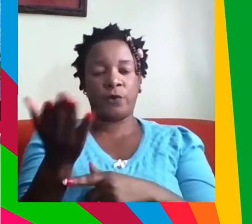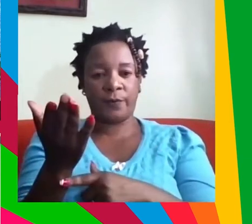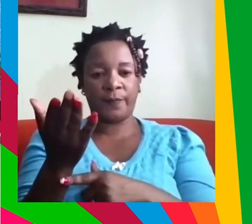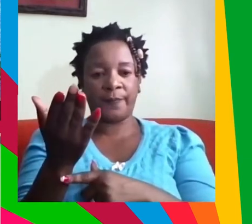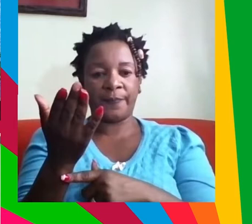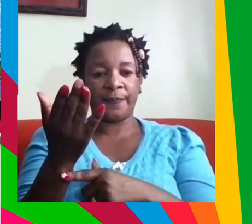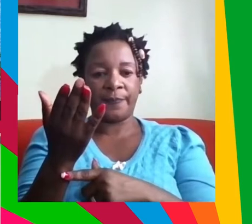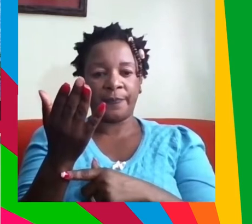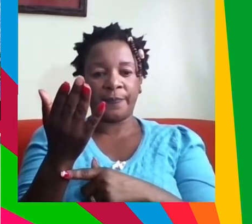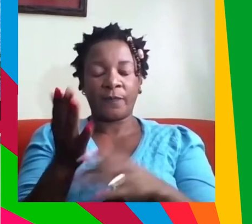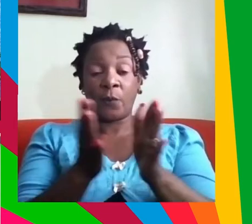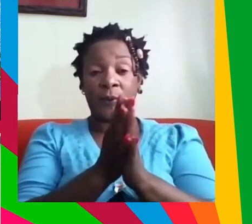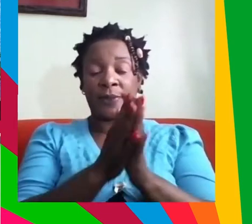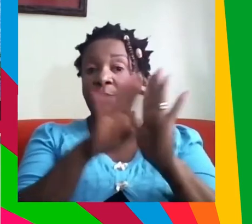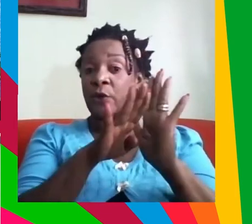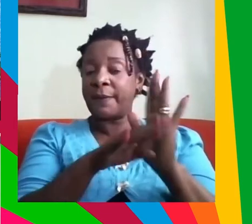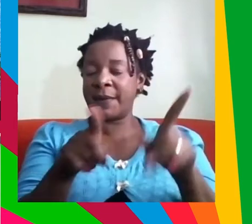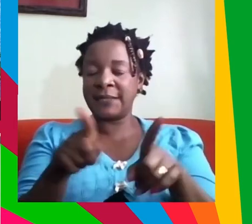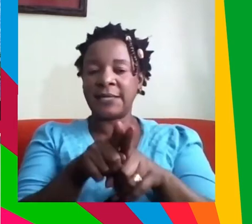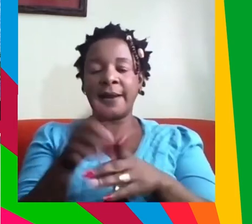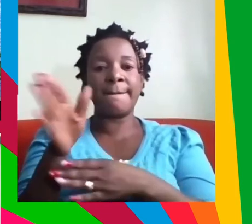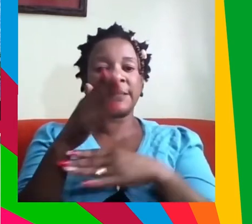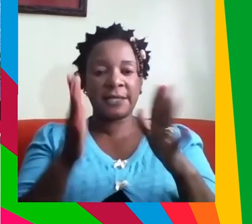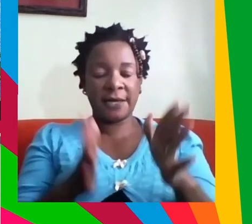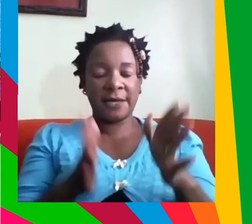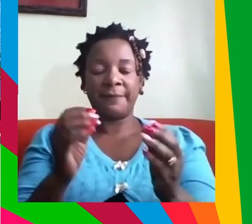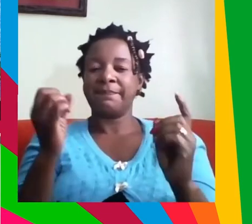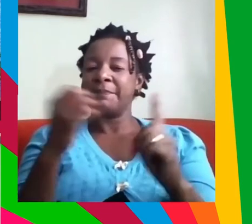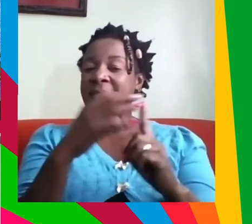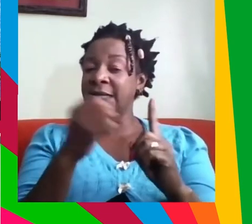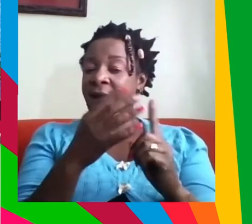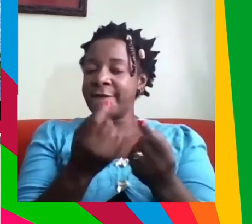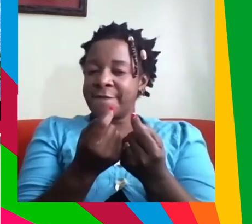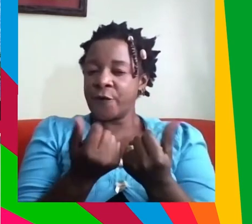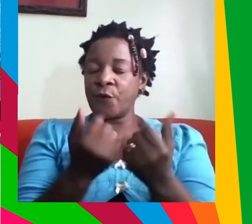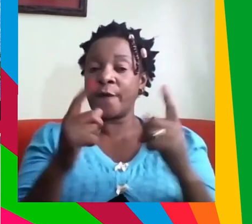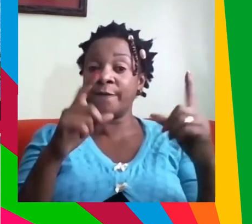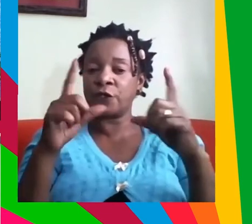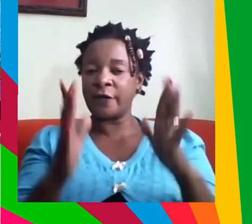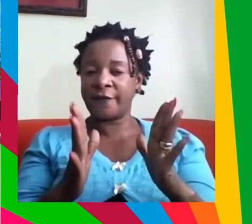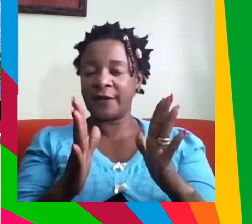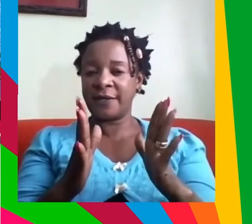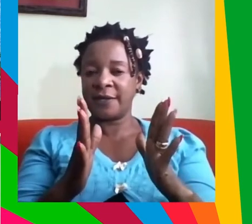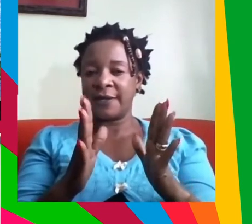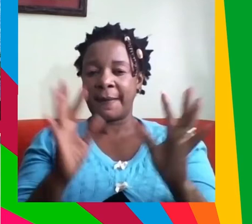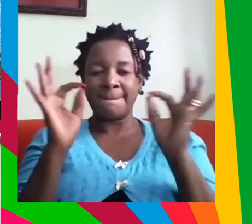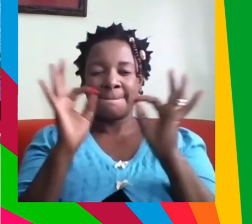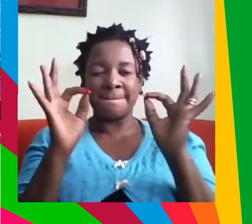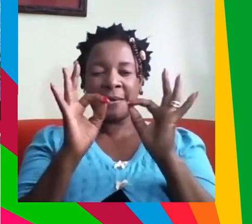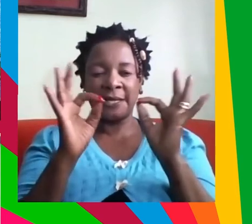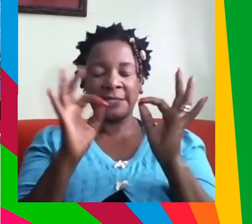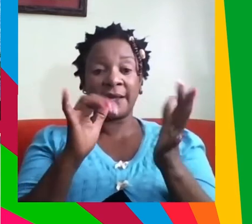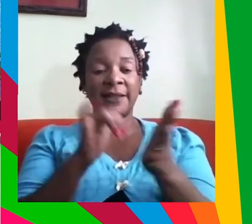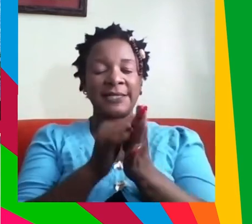Canon program as an ambassador, I also got to mentor a few photographers. And one of the amazing photographers that have been